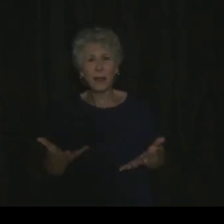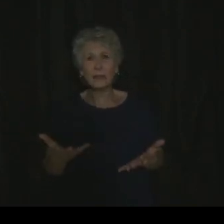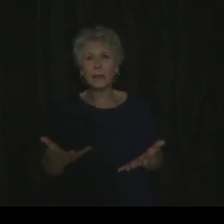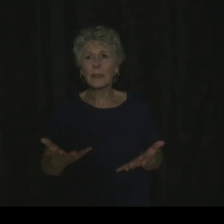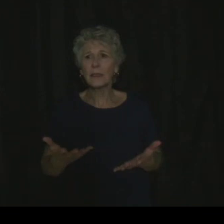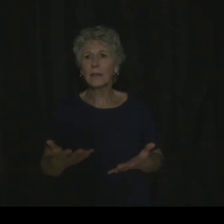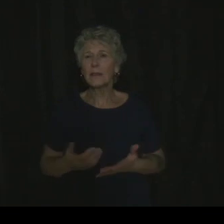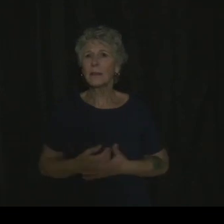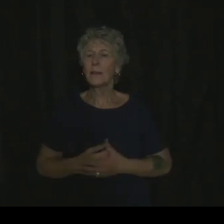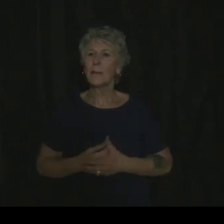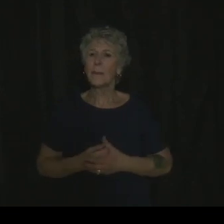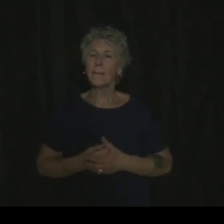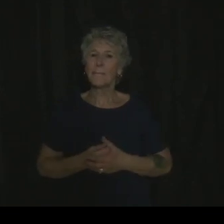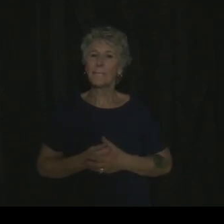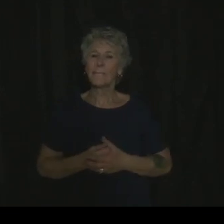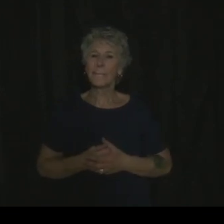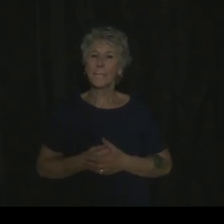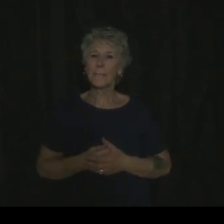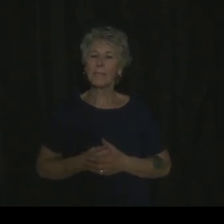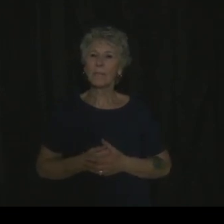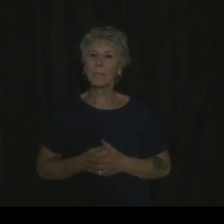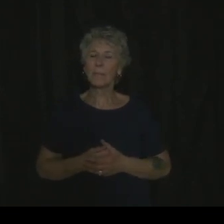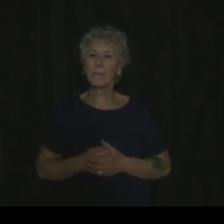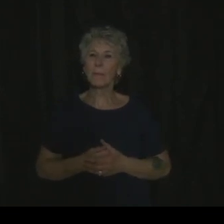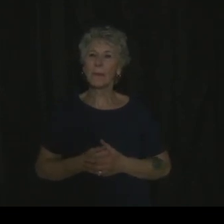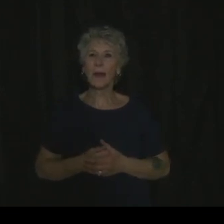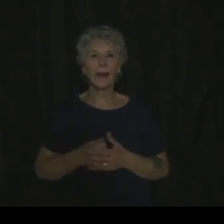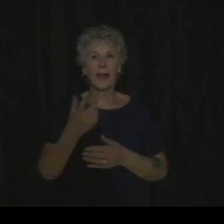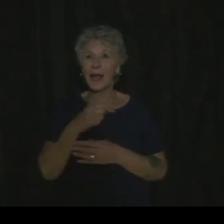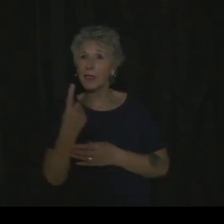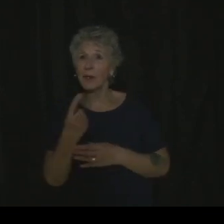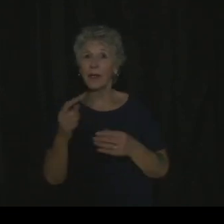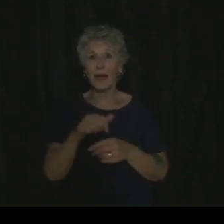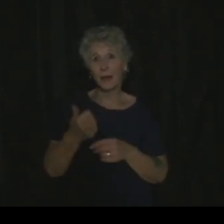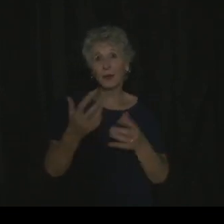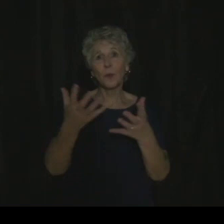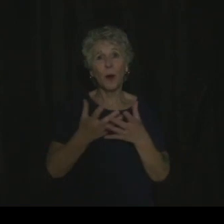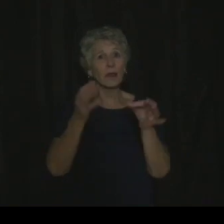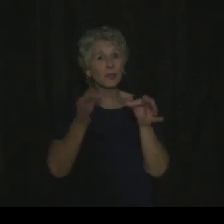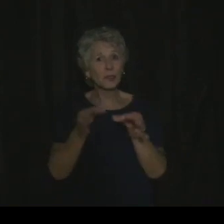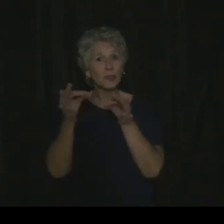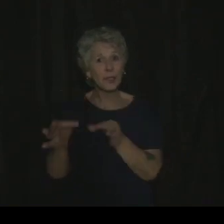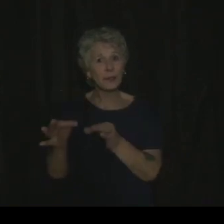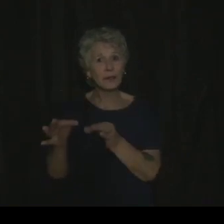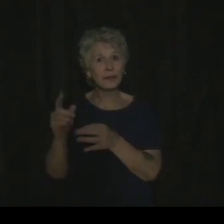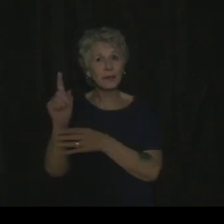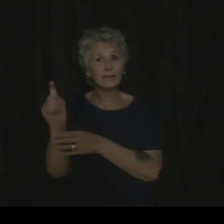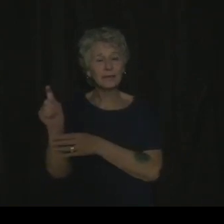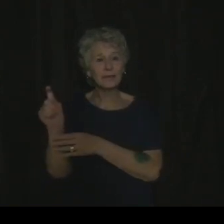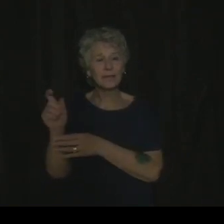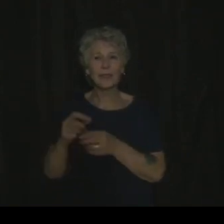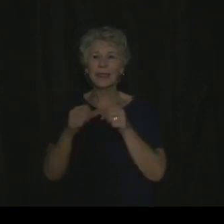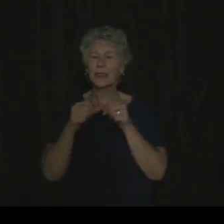was in a turmoil. He said, anybody else want justice? And he went on to say